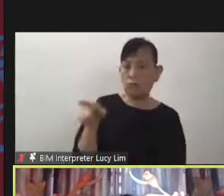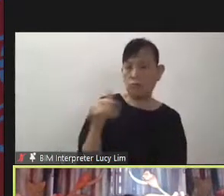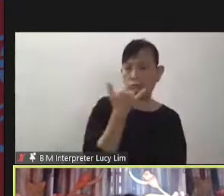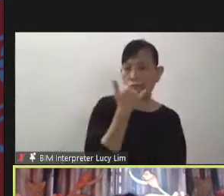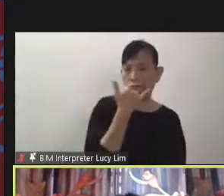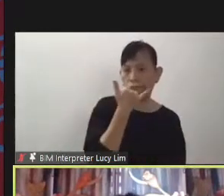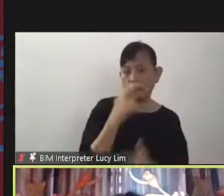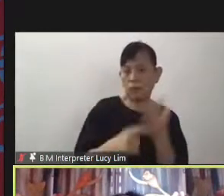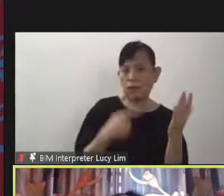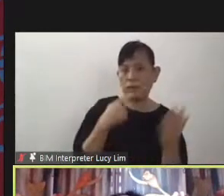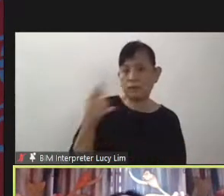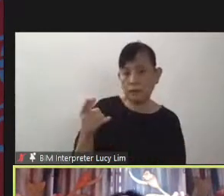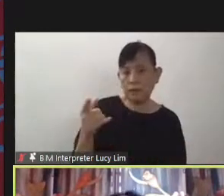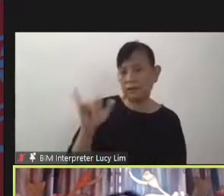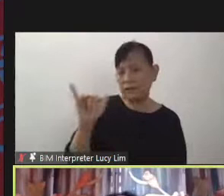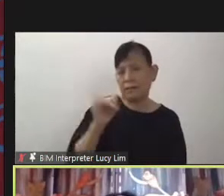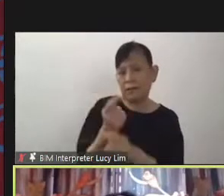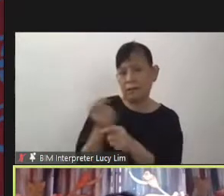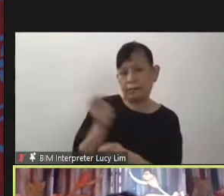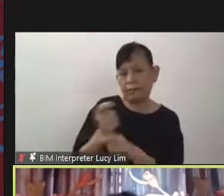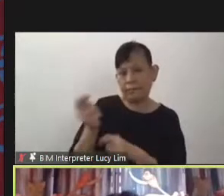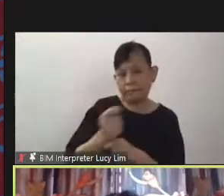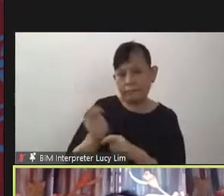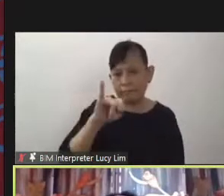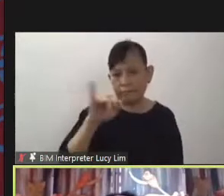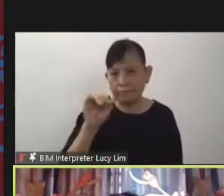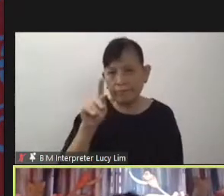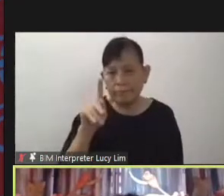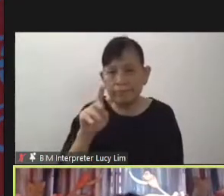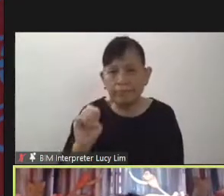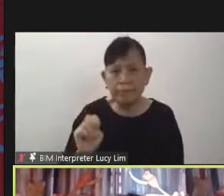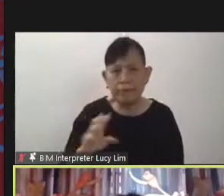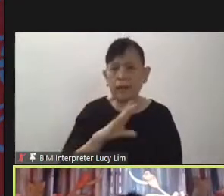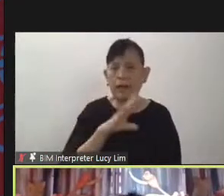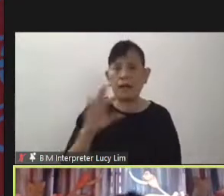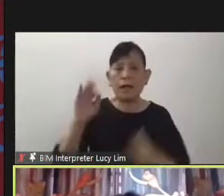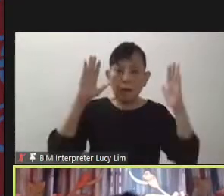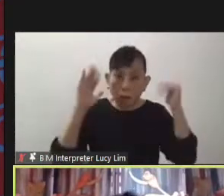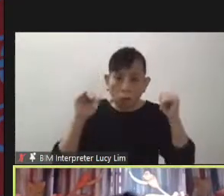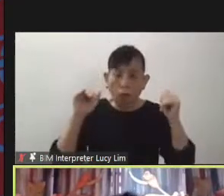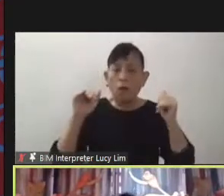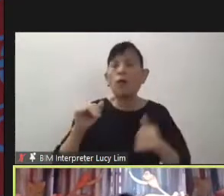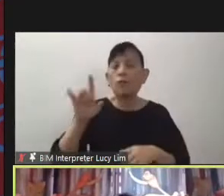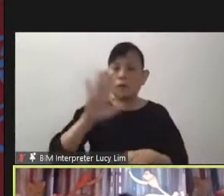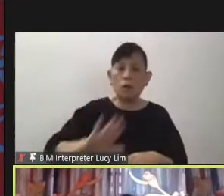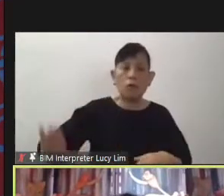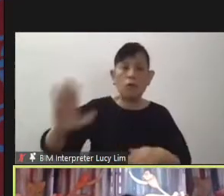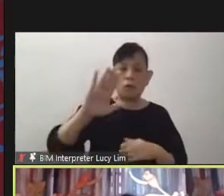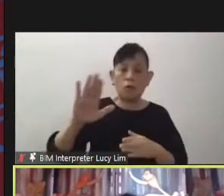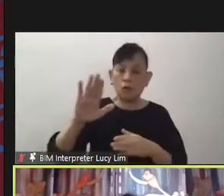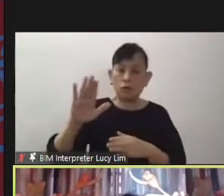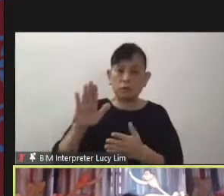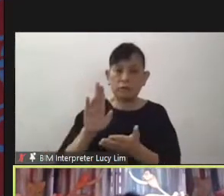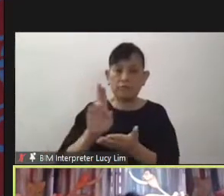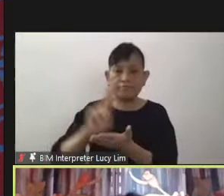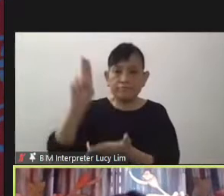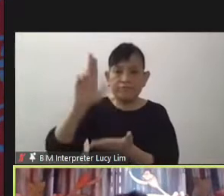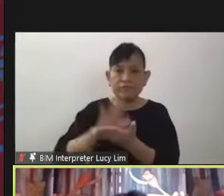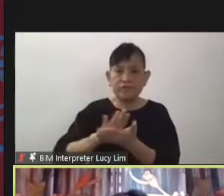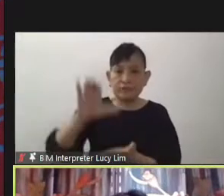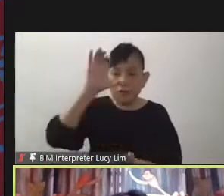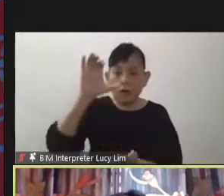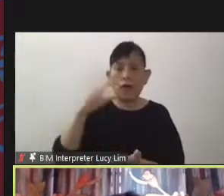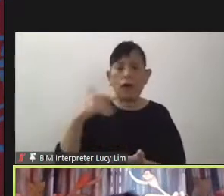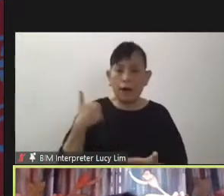Siswa, what our aim is to ensure that every single higher educational institution has a comprehensive and survivor-centric sexual